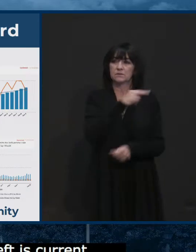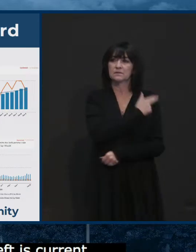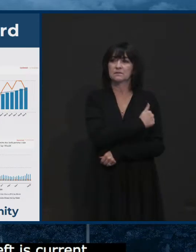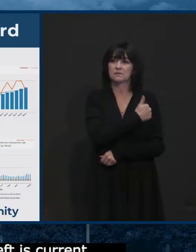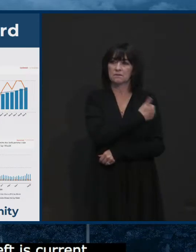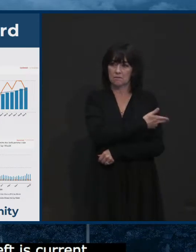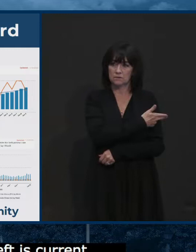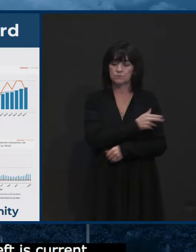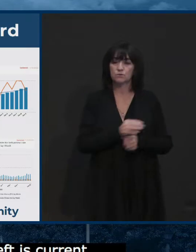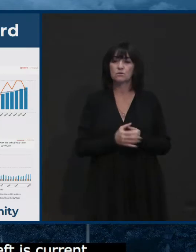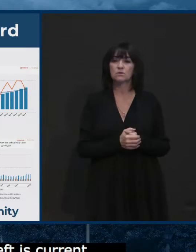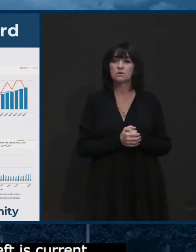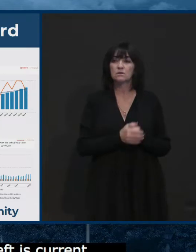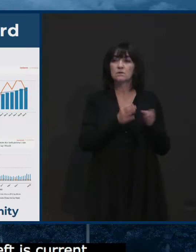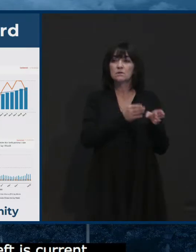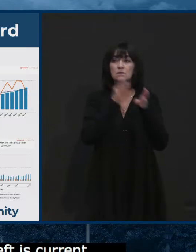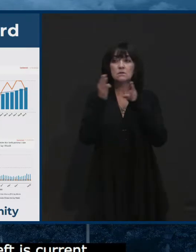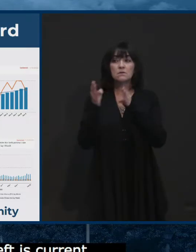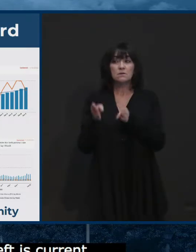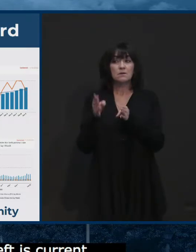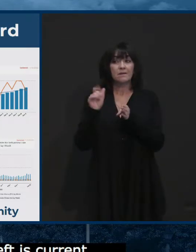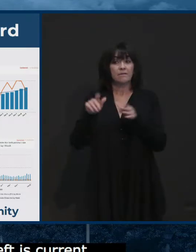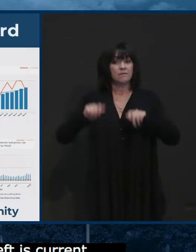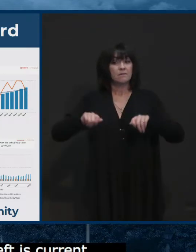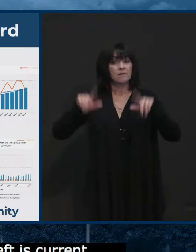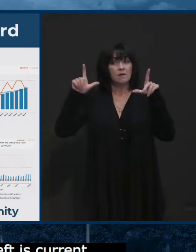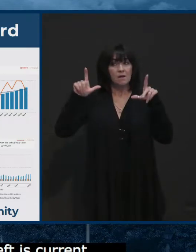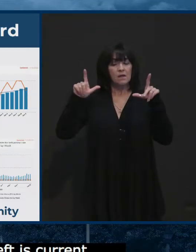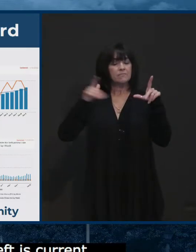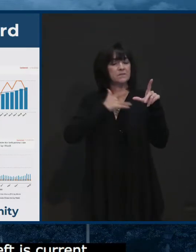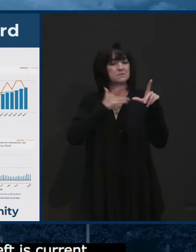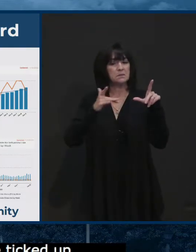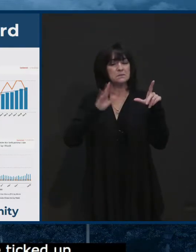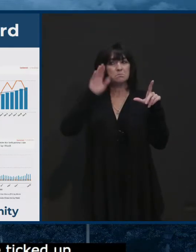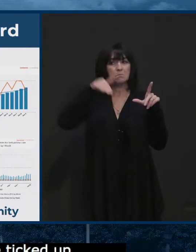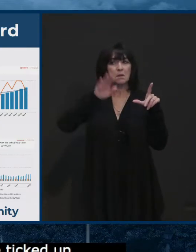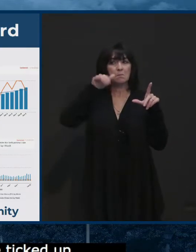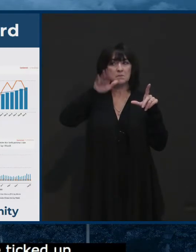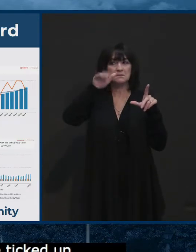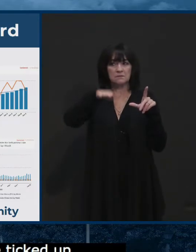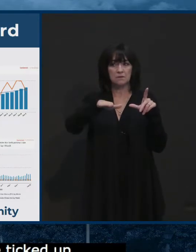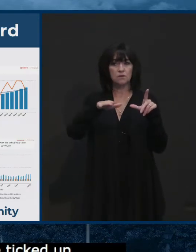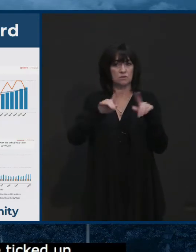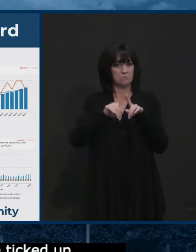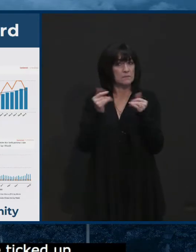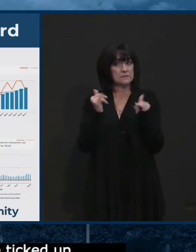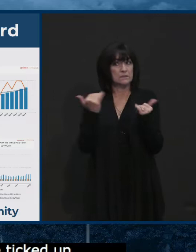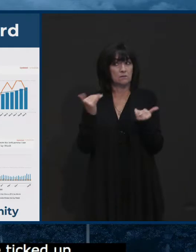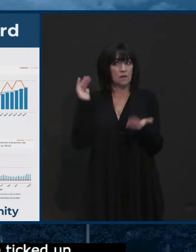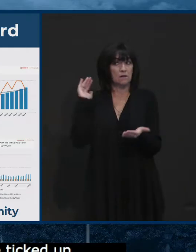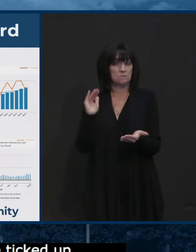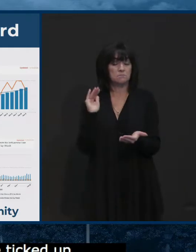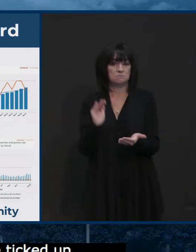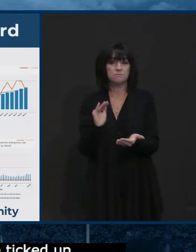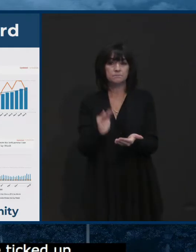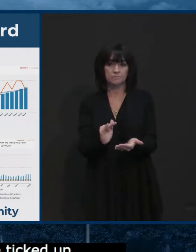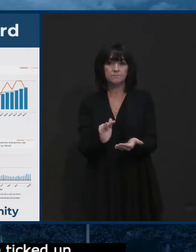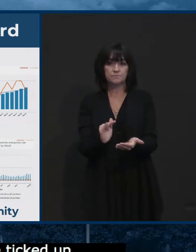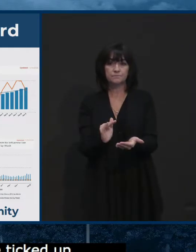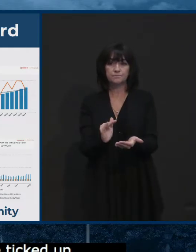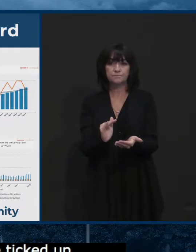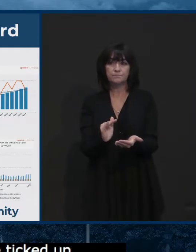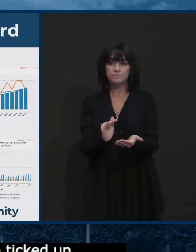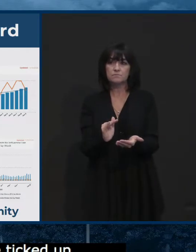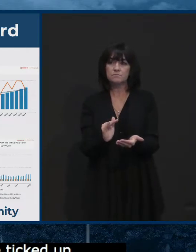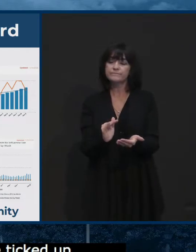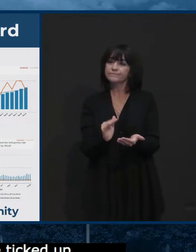new hospitalizations, again, that tends to be a little bit up and down. It's still on a downward trend, but obviously